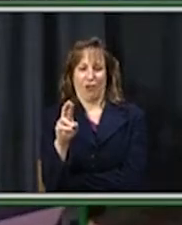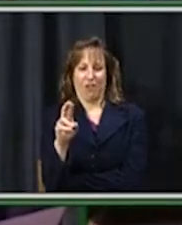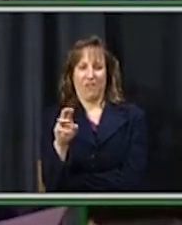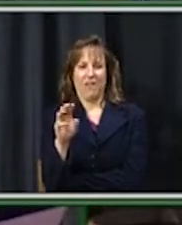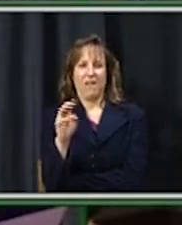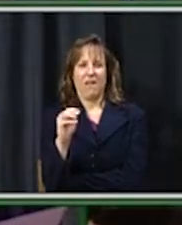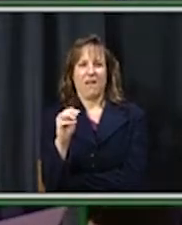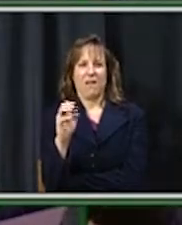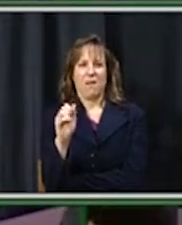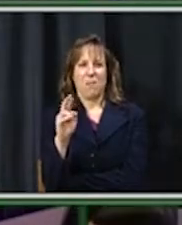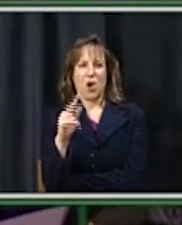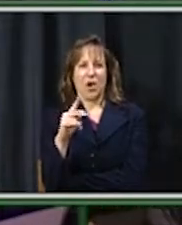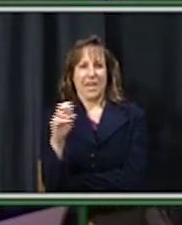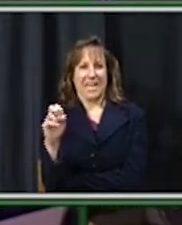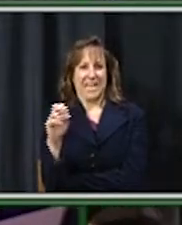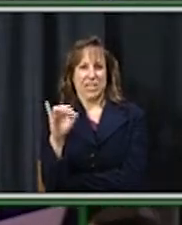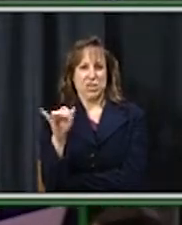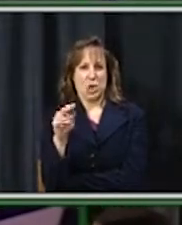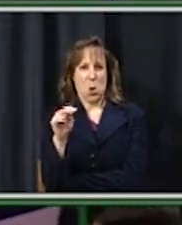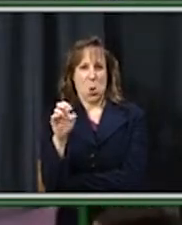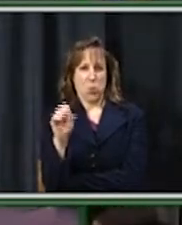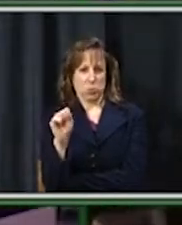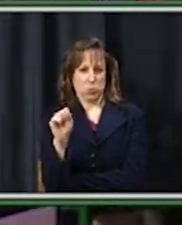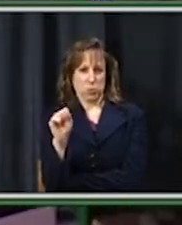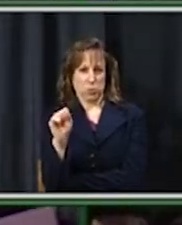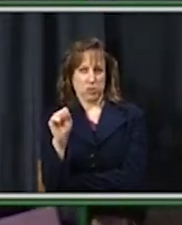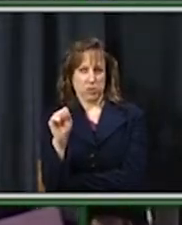Marky Jones.